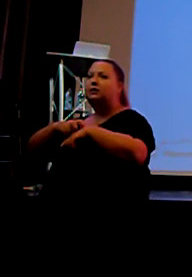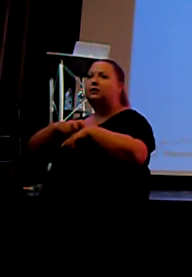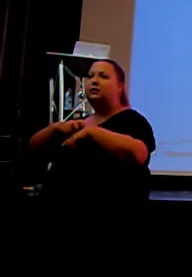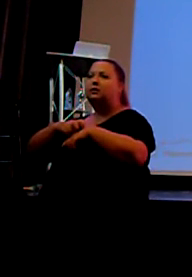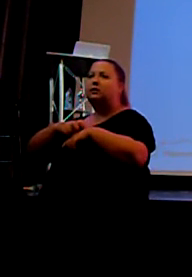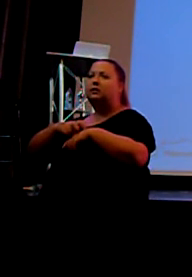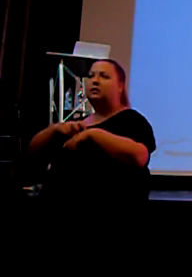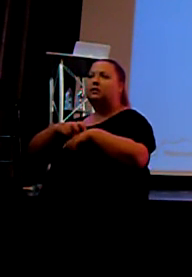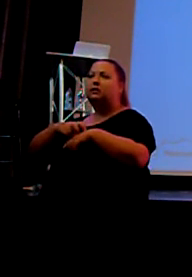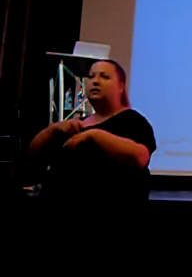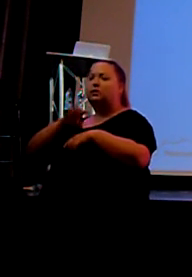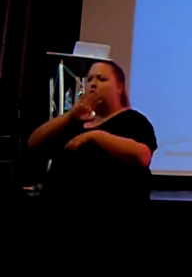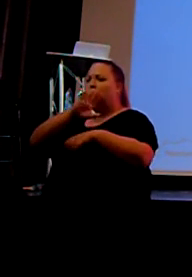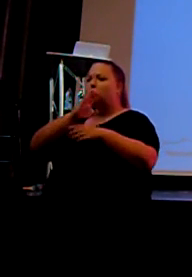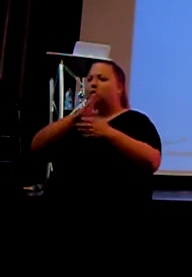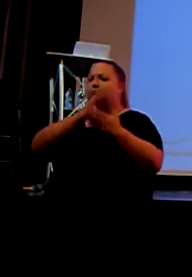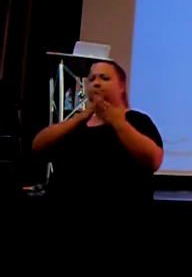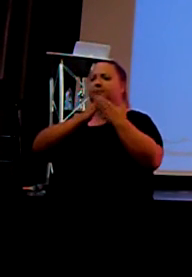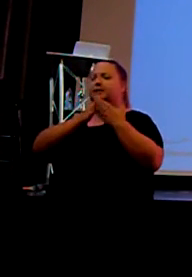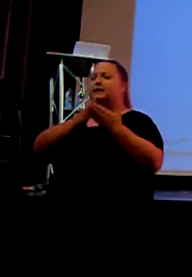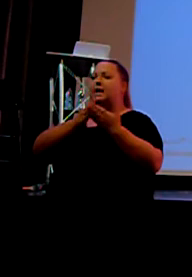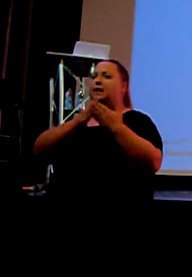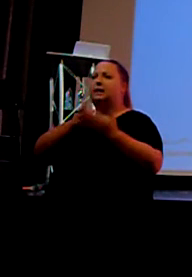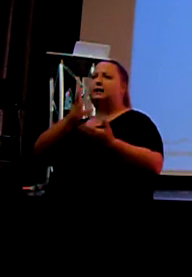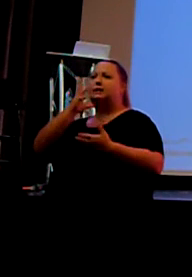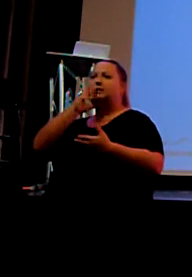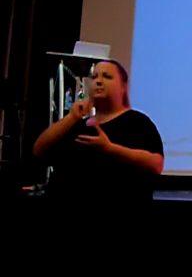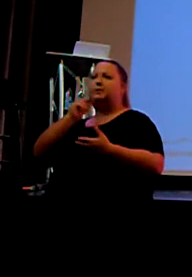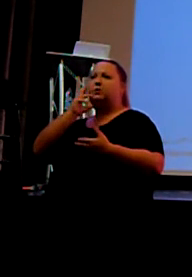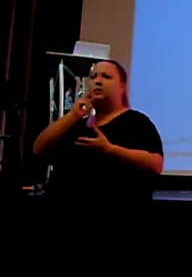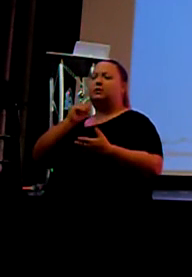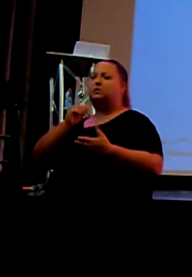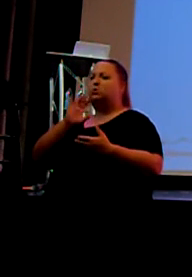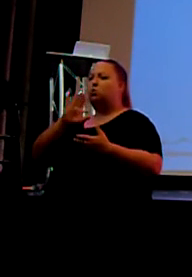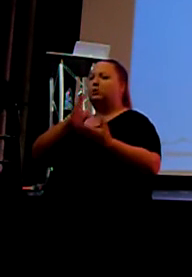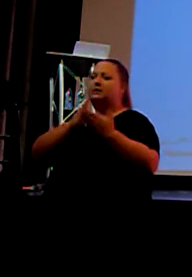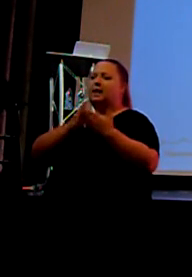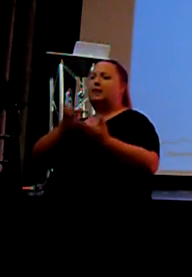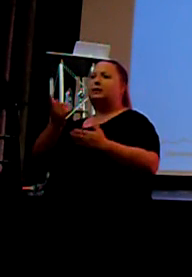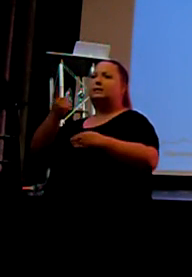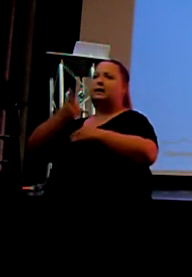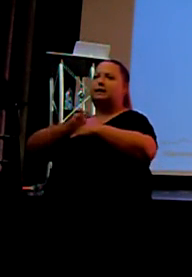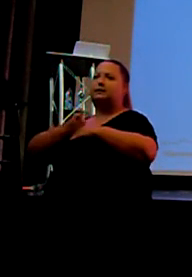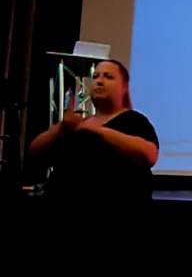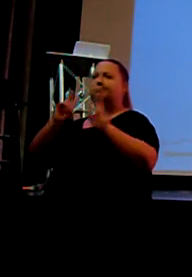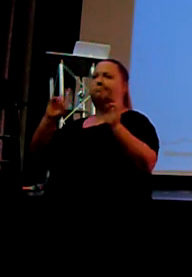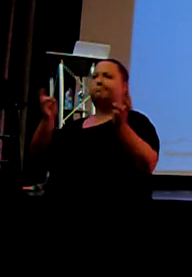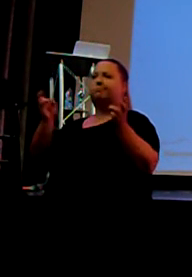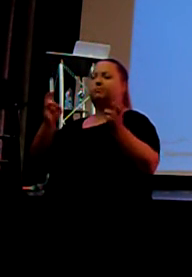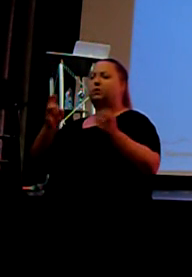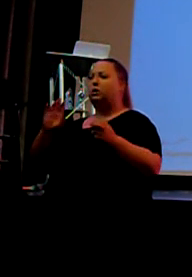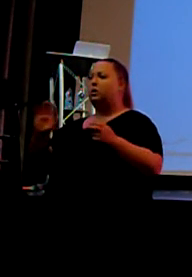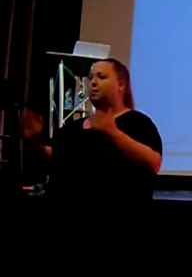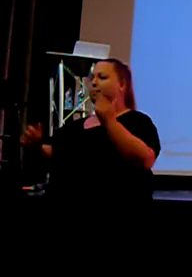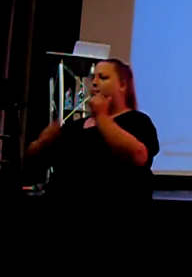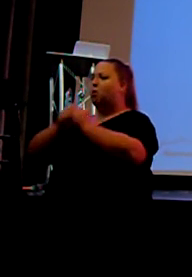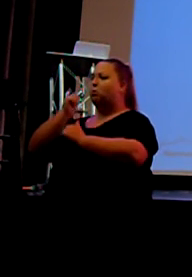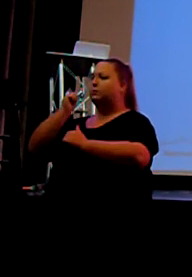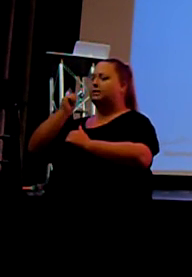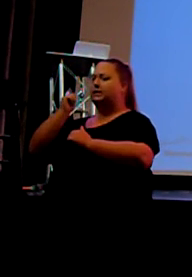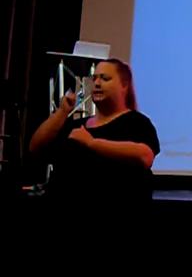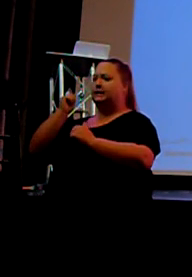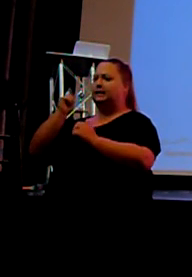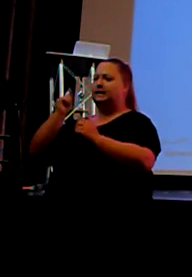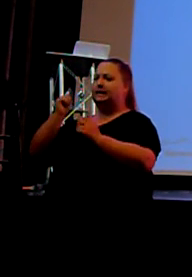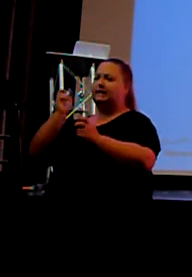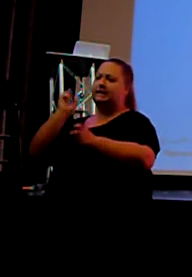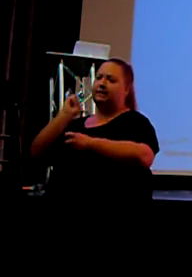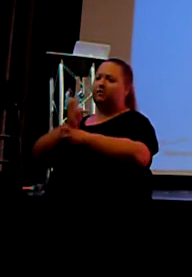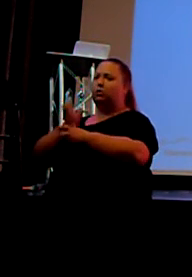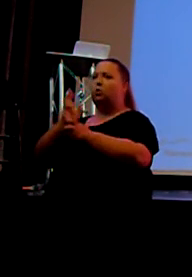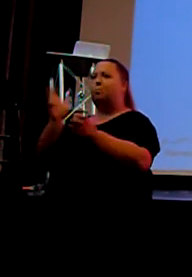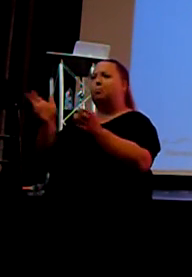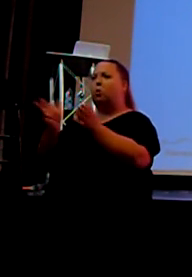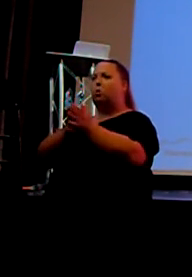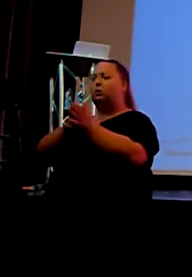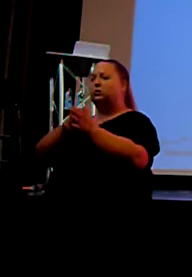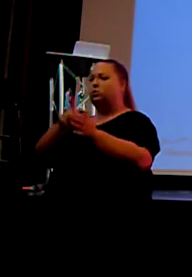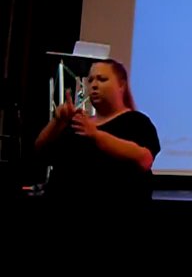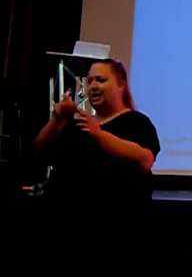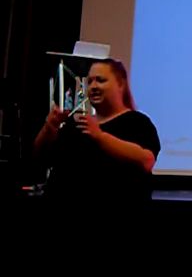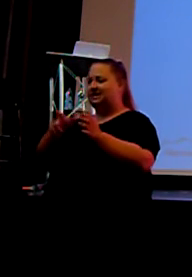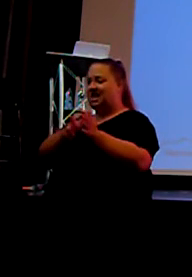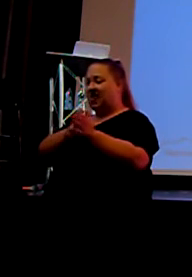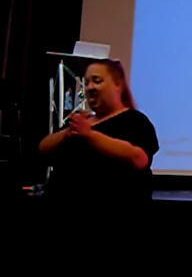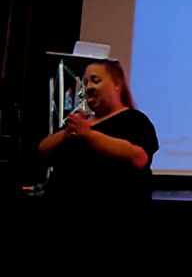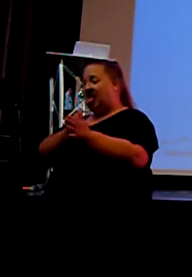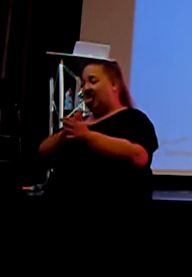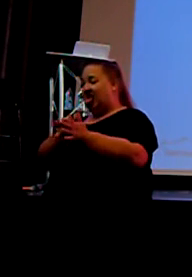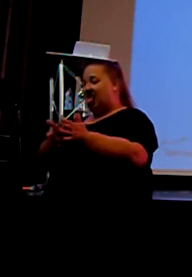sailing experience, or your sailing days, what was the most difficult port that you had to come into, and